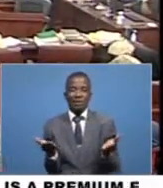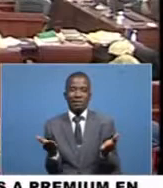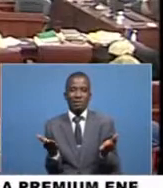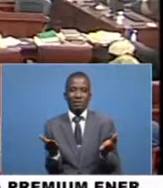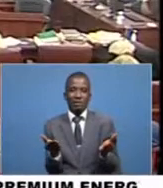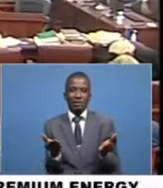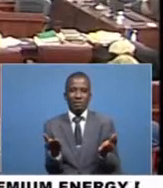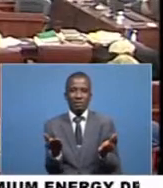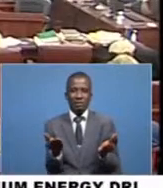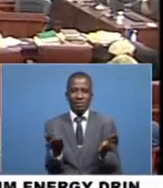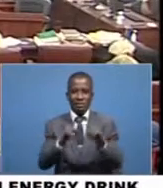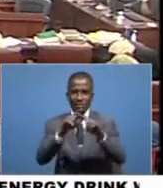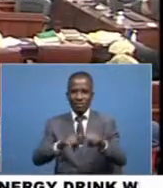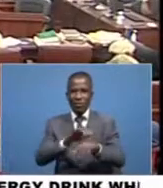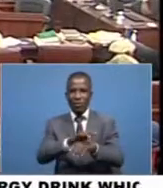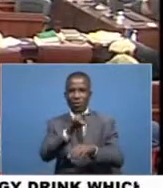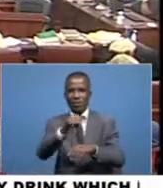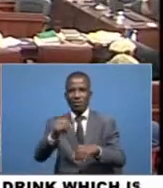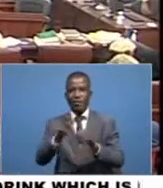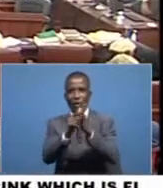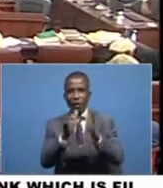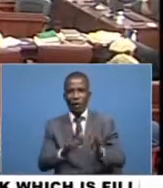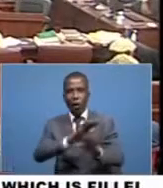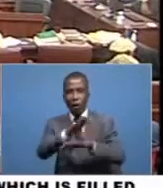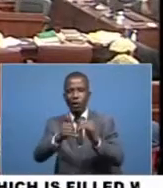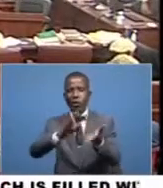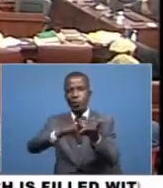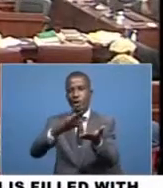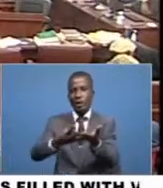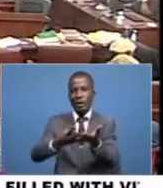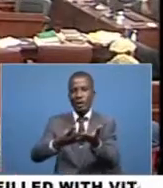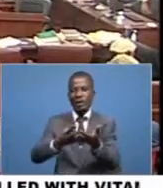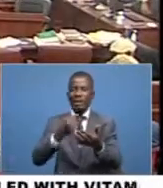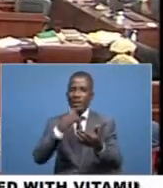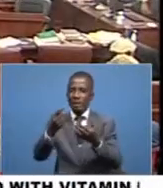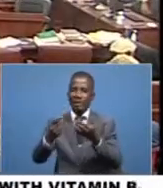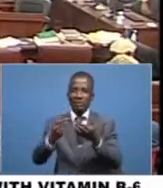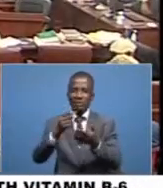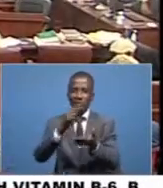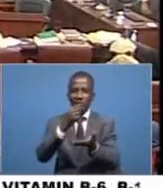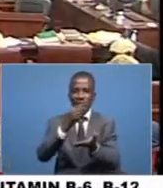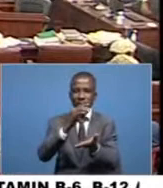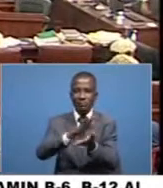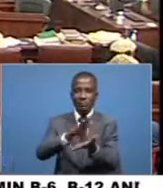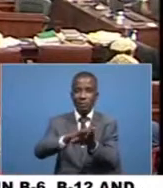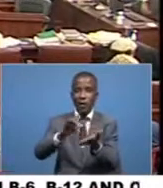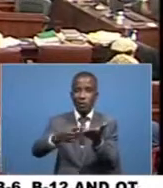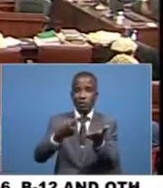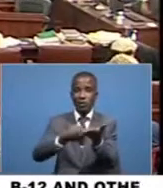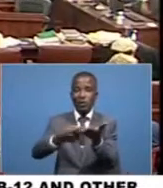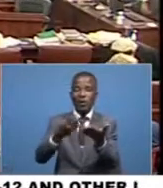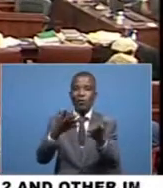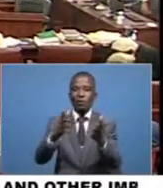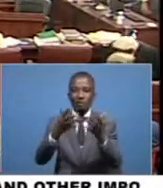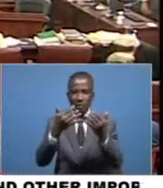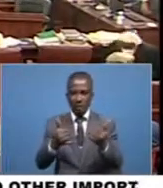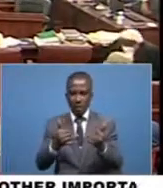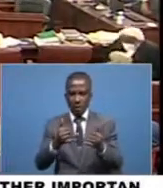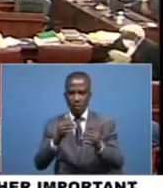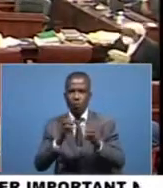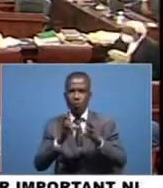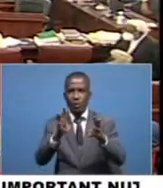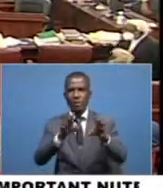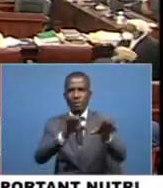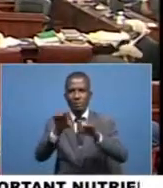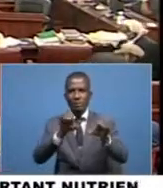for the second respondent. In that case, all the witnesses had served their witness statements in accordance with pre-trial directions under the civil procedure